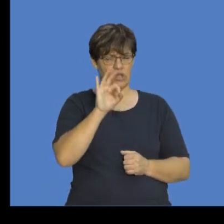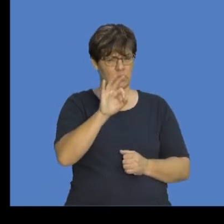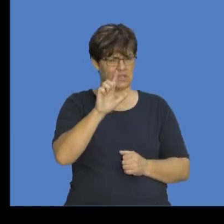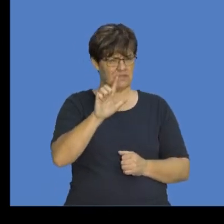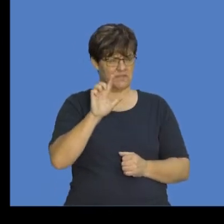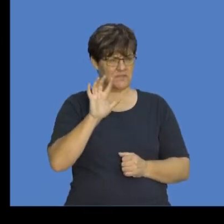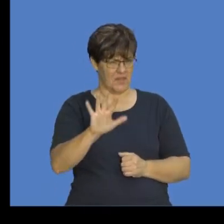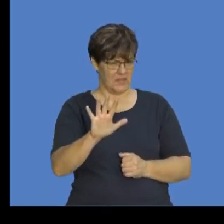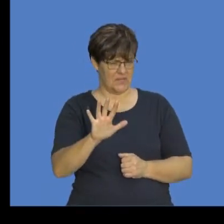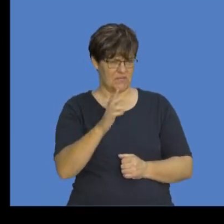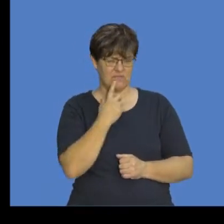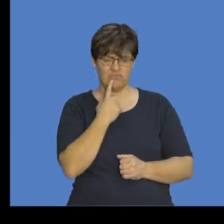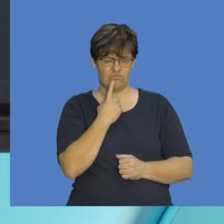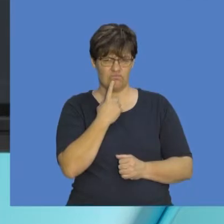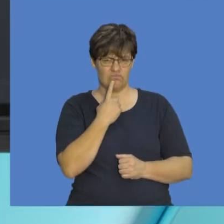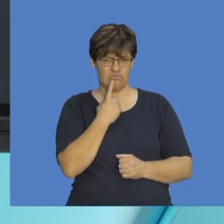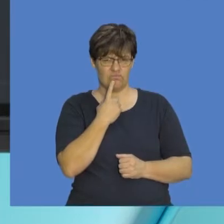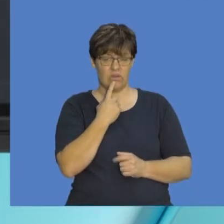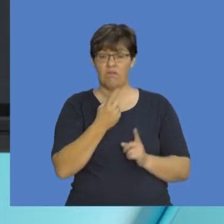0.375, okay,